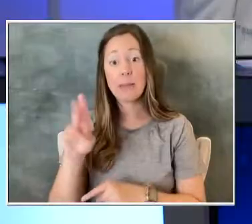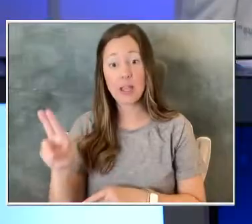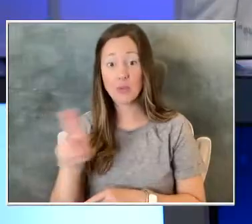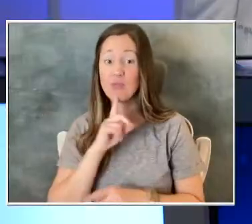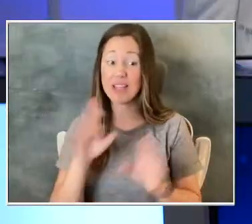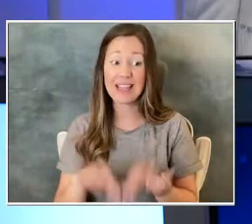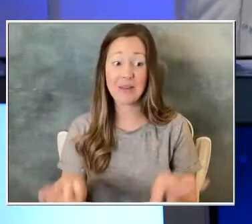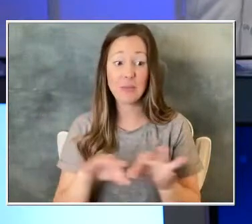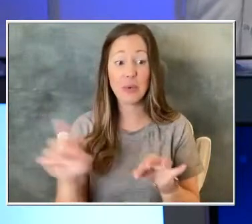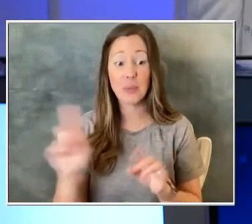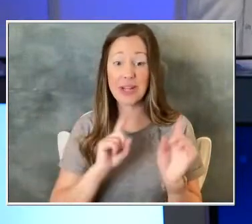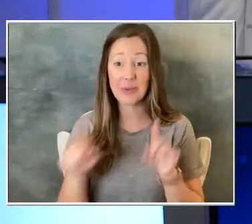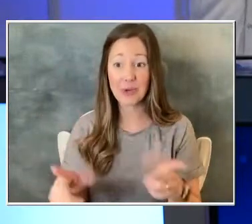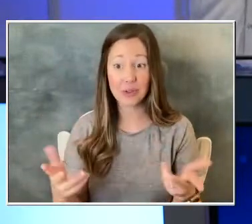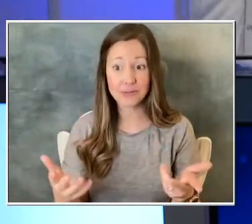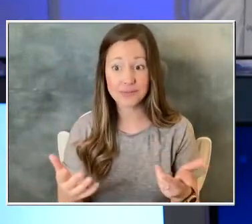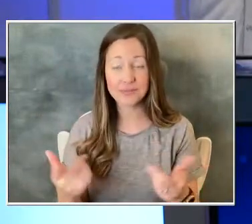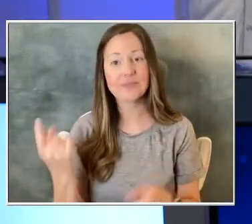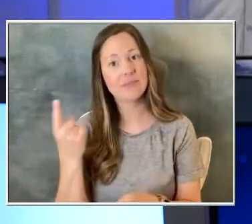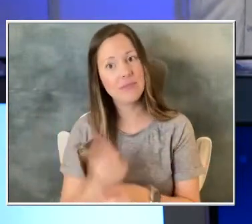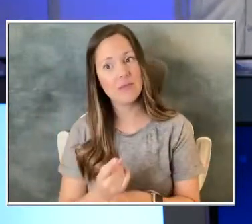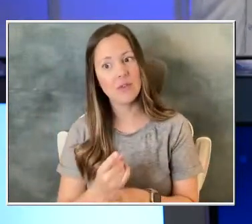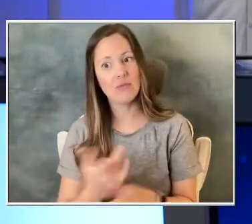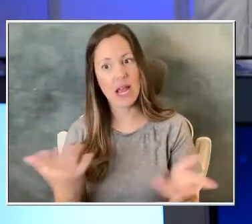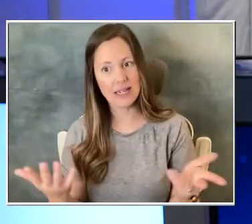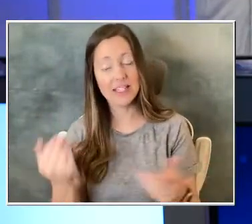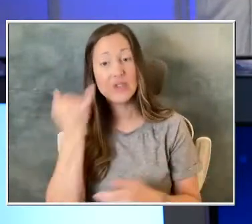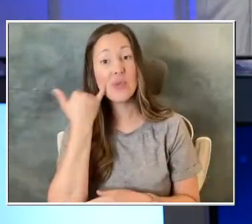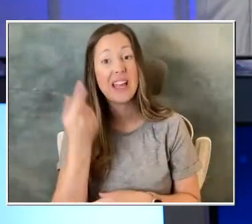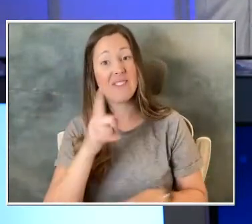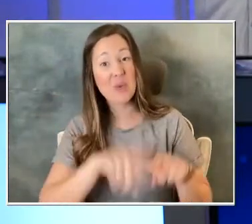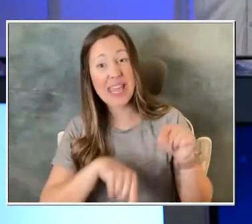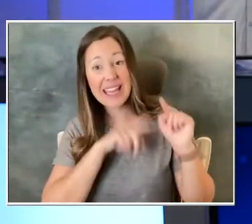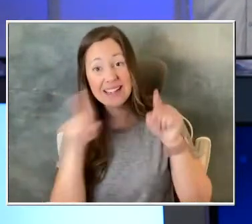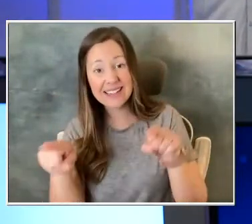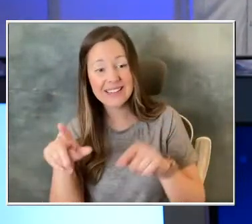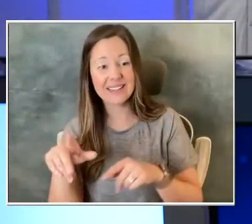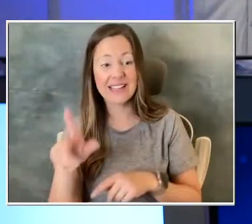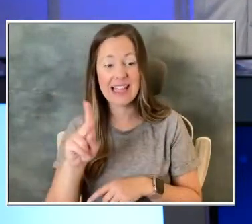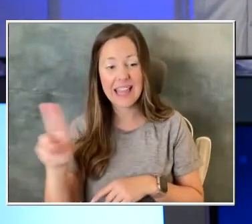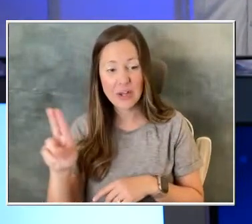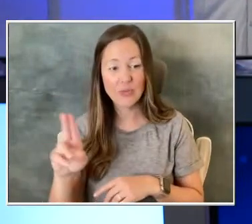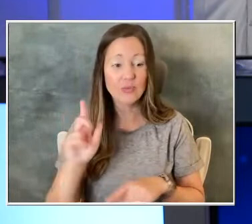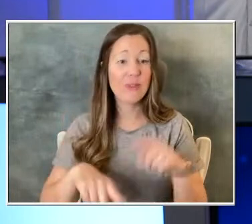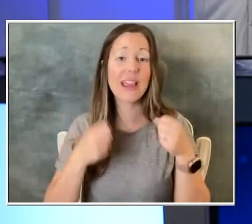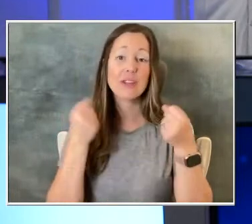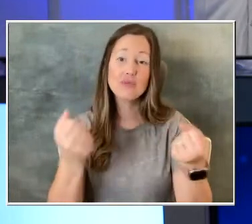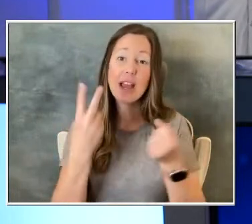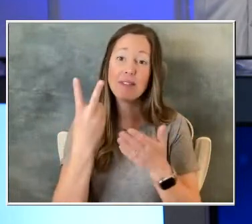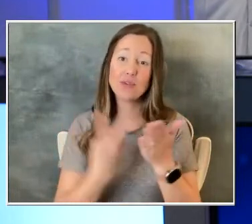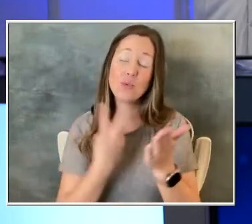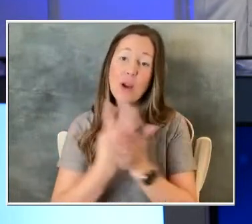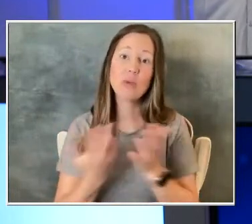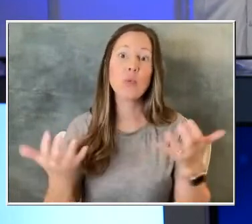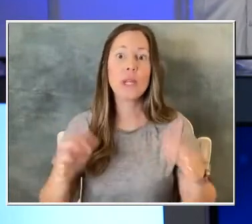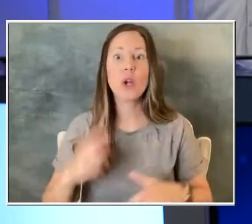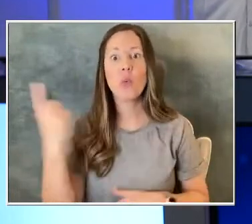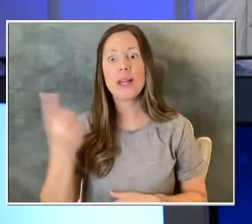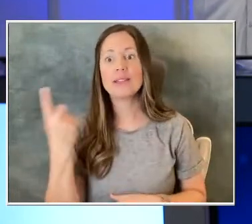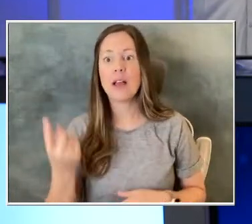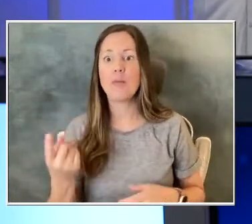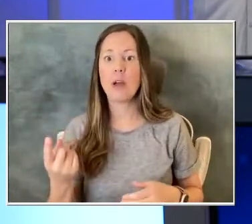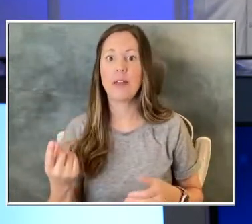created equal. But then that begs the question, if you're somebody who can't get here, you can't drive the 2 hours. We don't want that to deter somebody from going